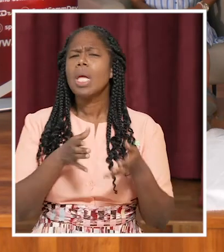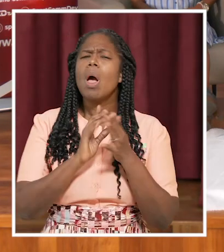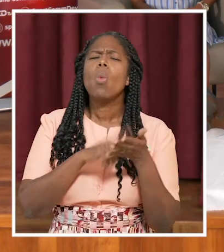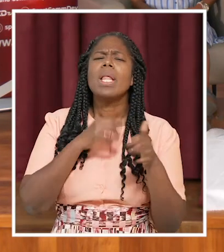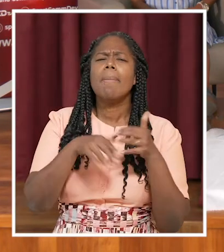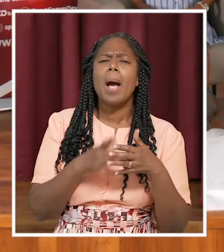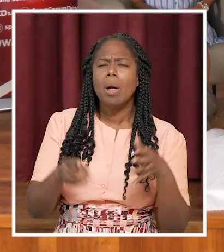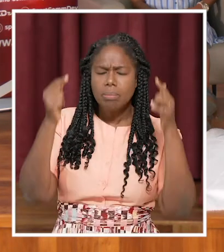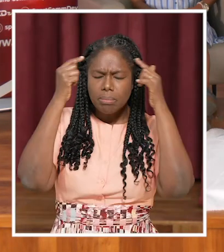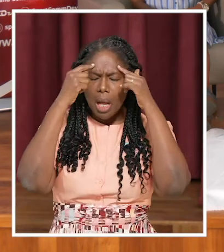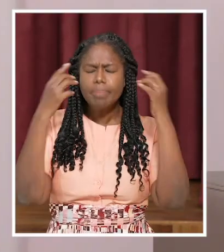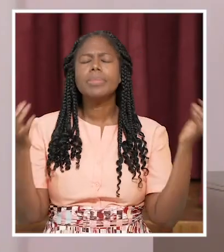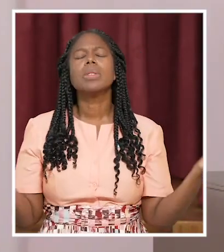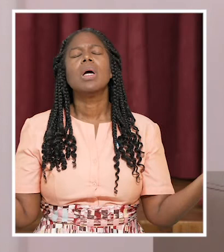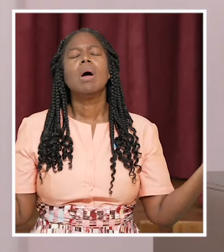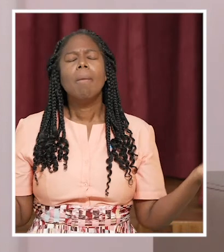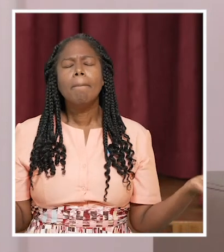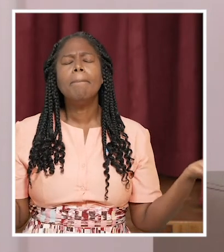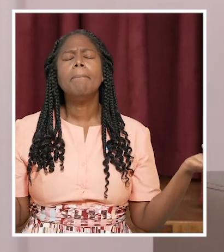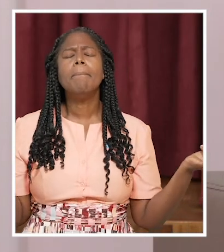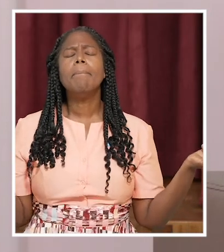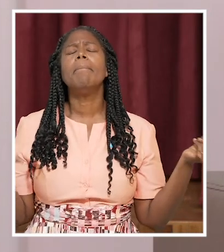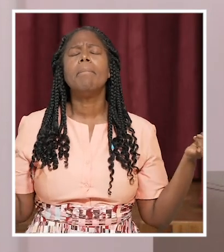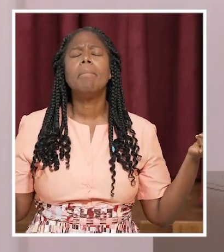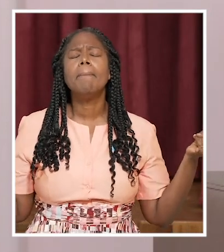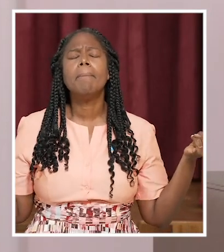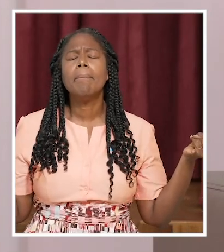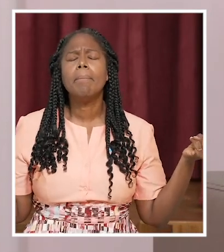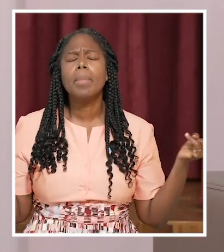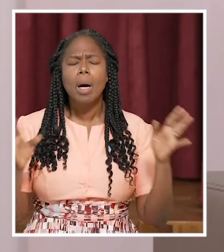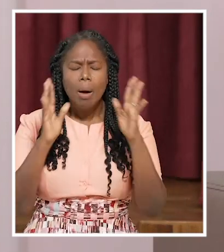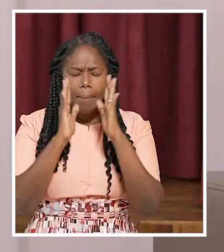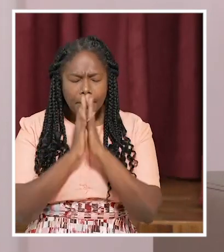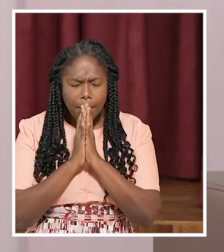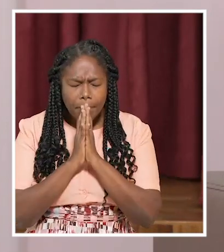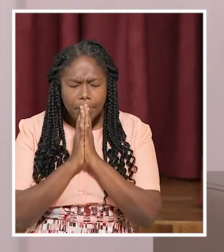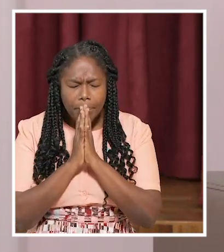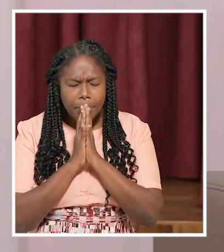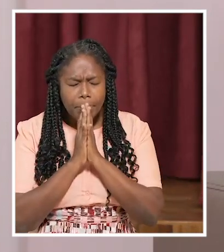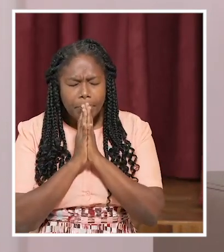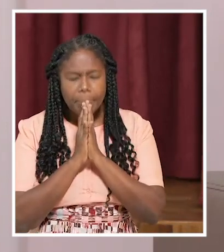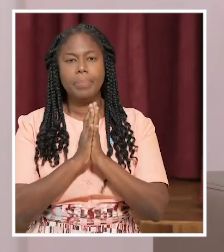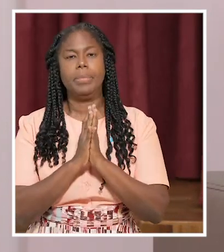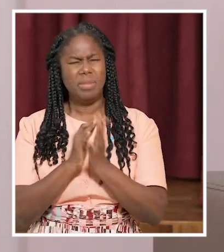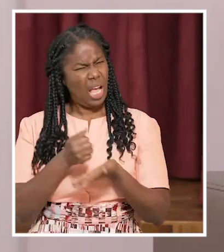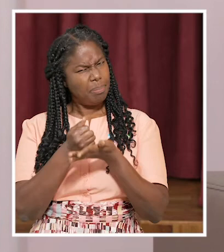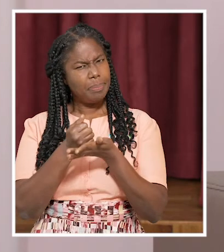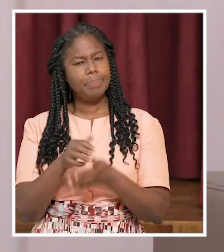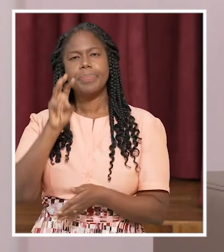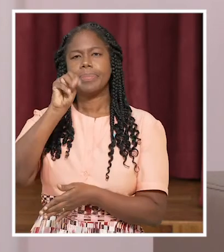found to be helpful. In fact, there's a whole realm of mental health called mindfulness, where it focuses on